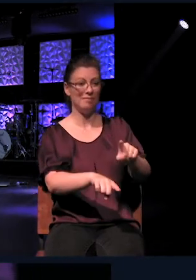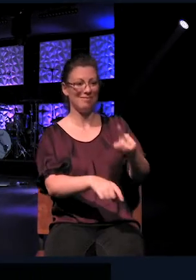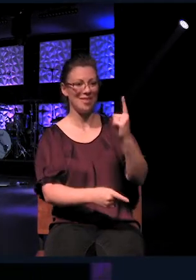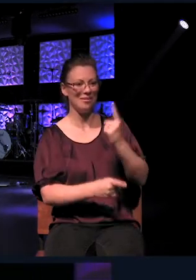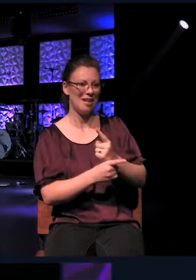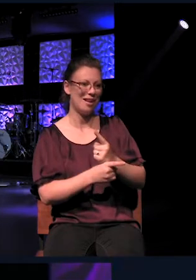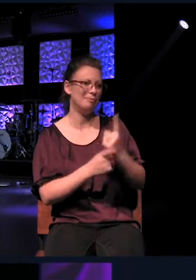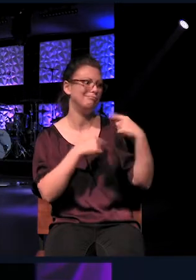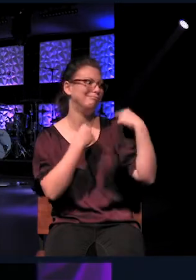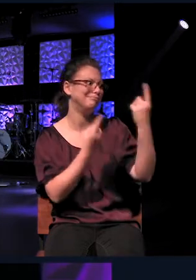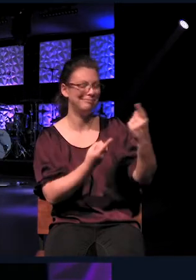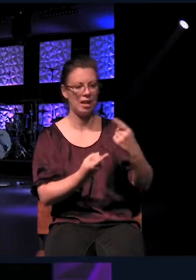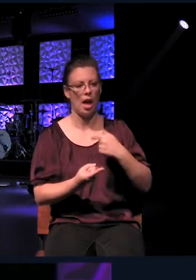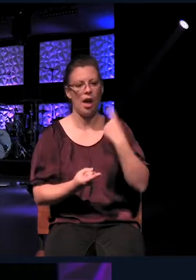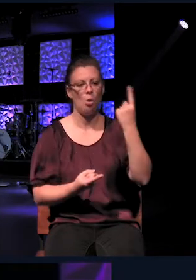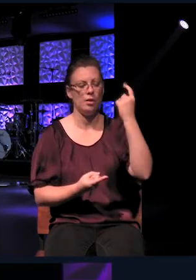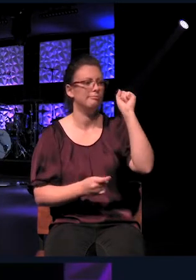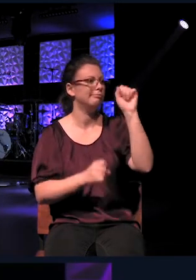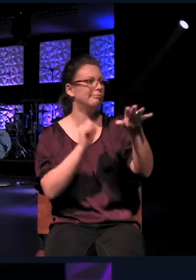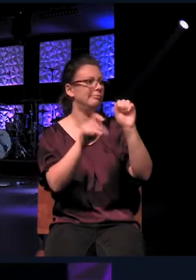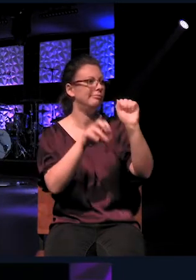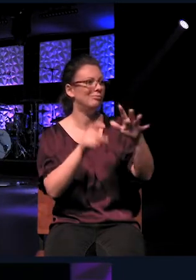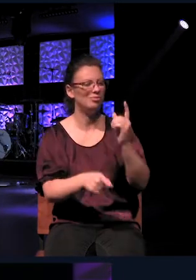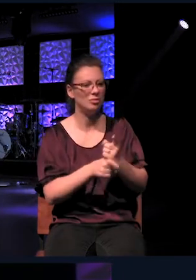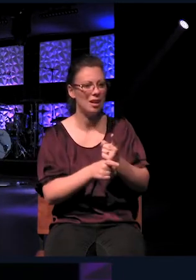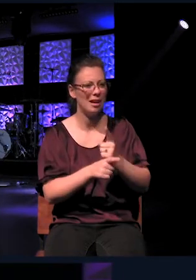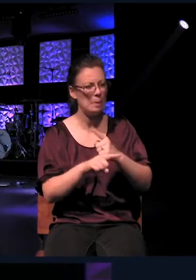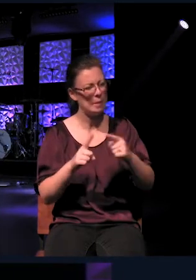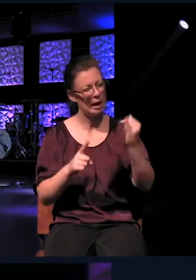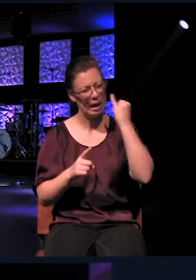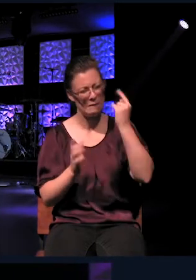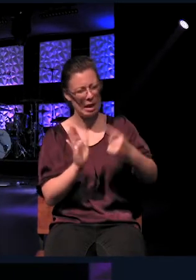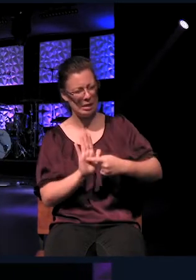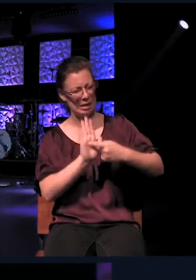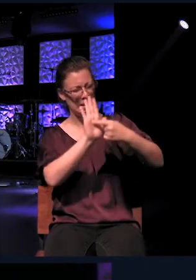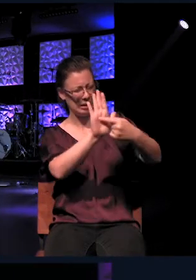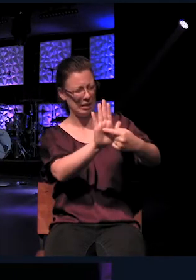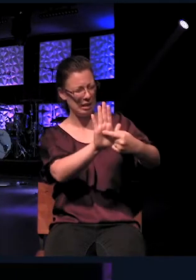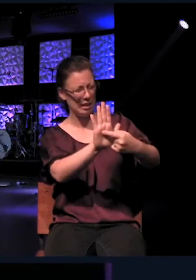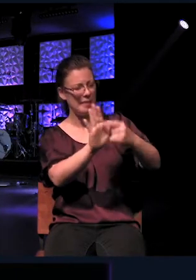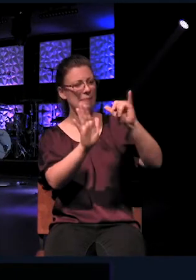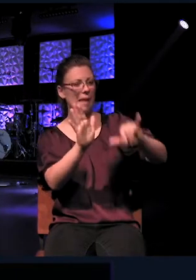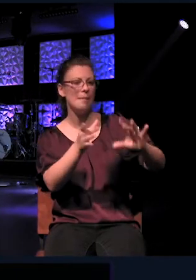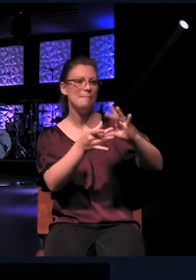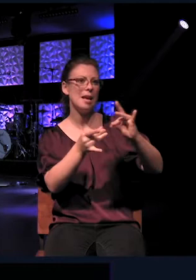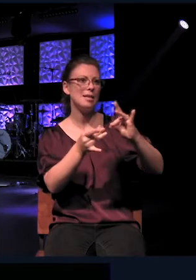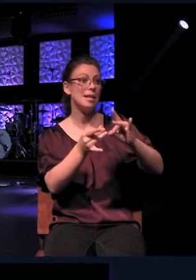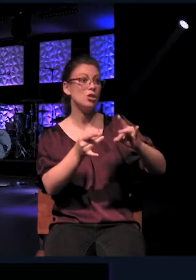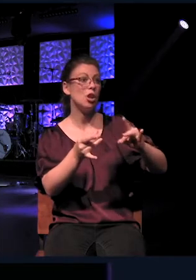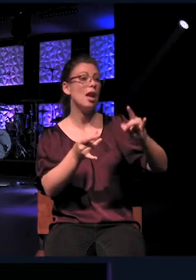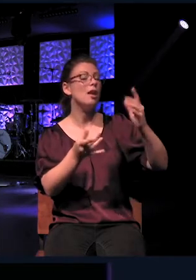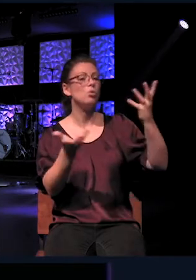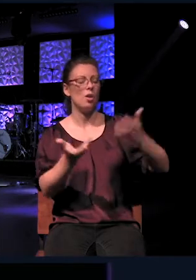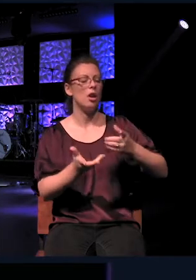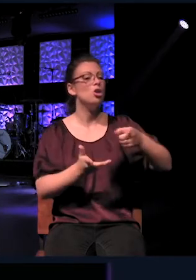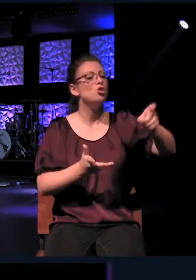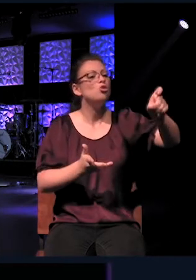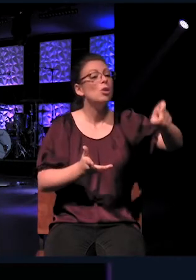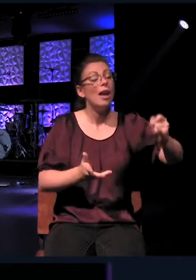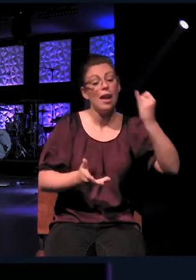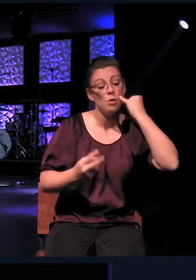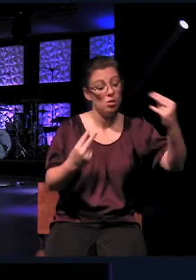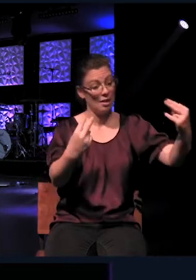basically what I'm saying when I say that is that you should see love, joy, peace, patience, kindness,